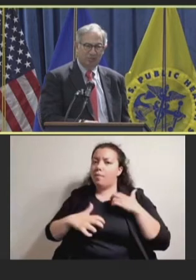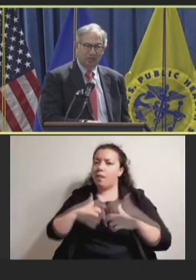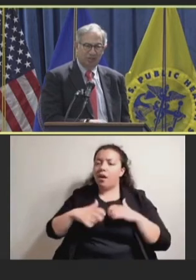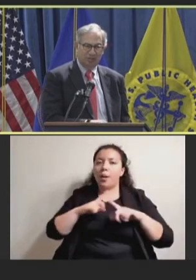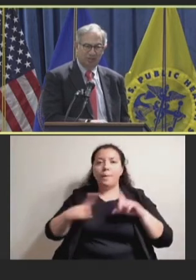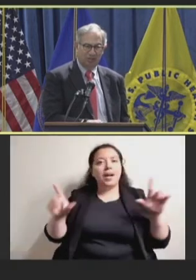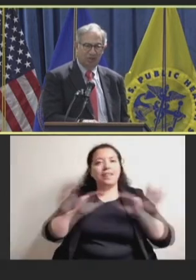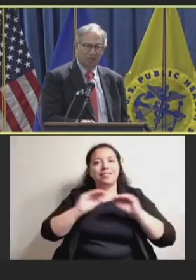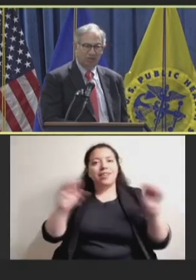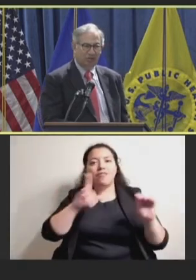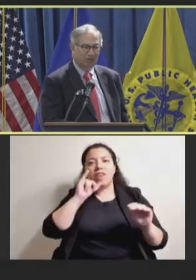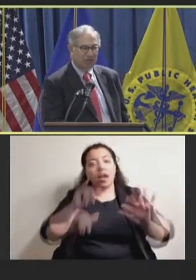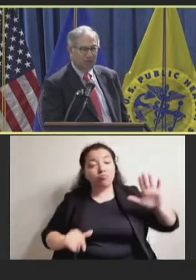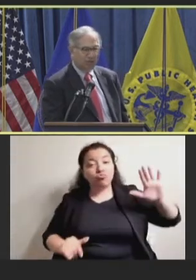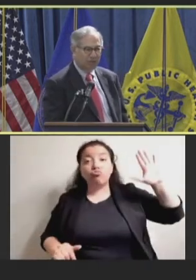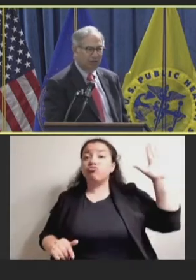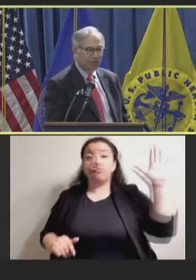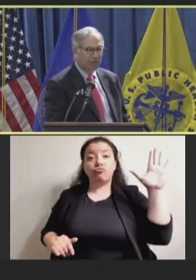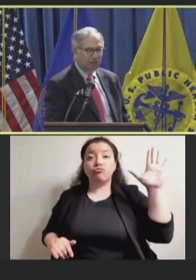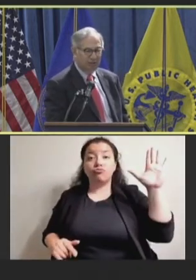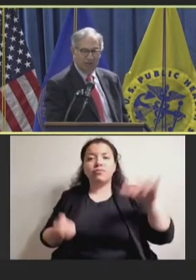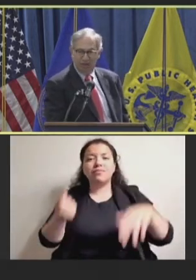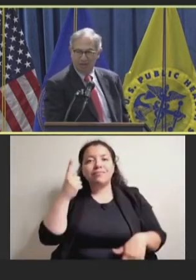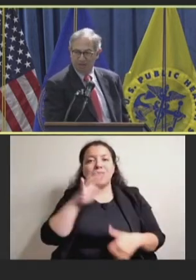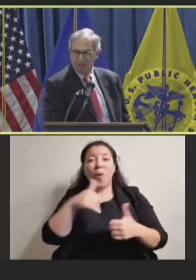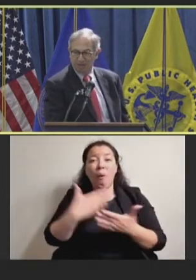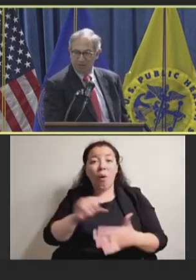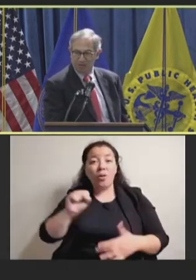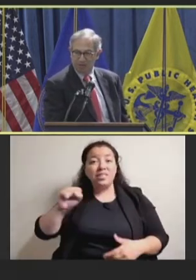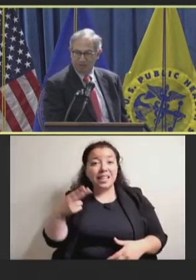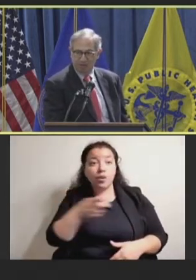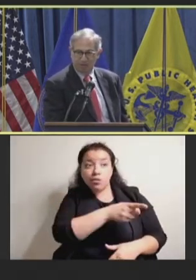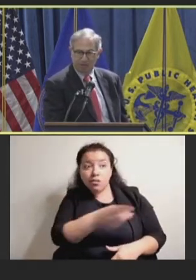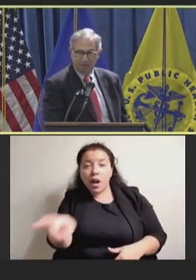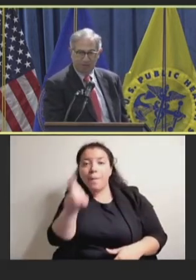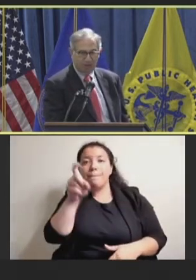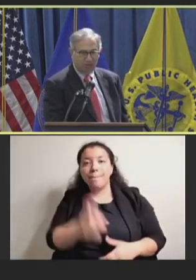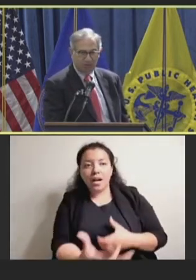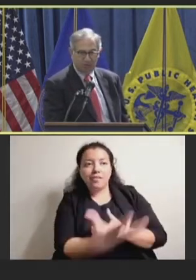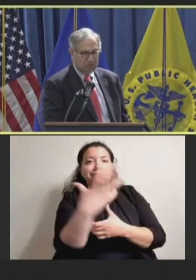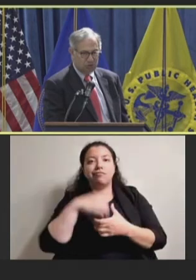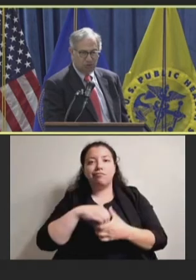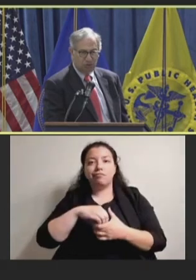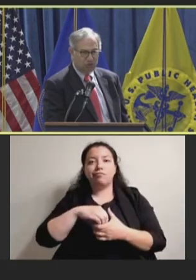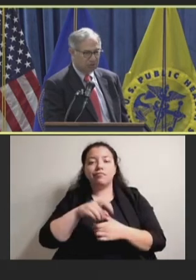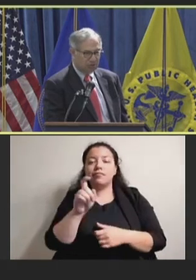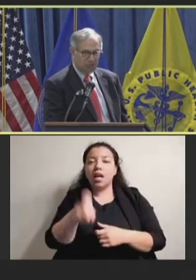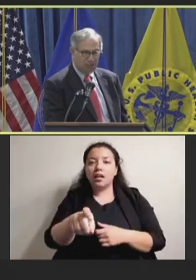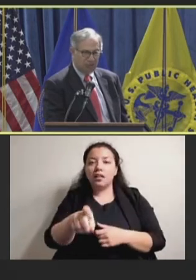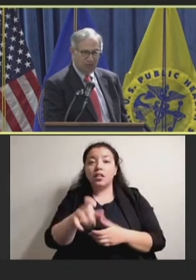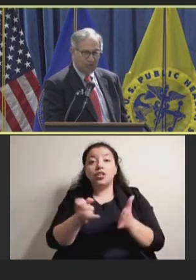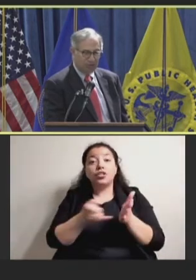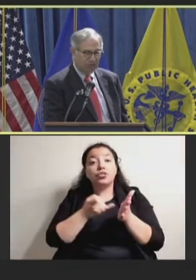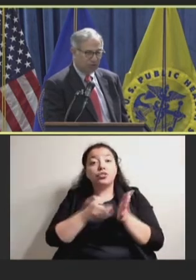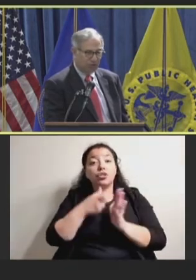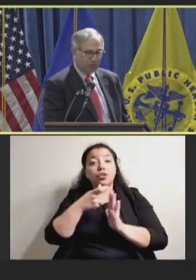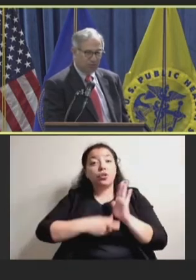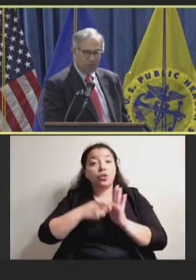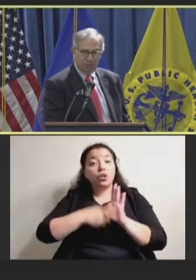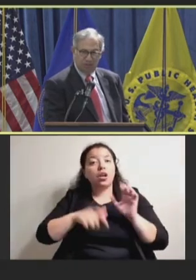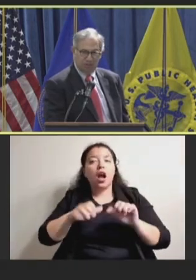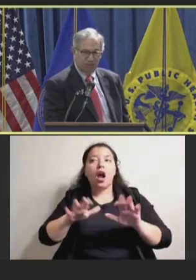think it's very clear that all the different stakeholders have to take a stance on this. And, journals can say, if you don't show